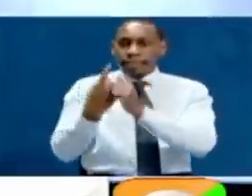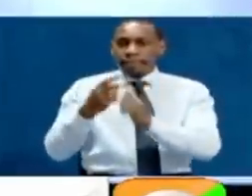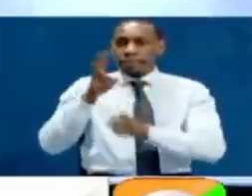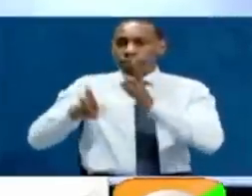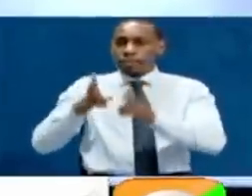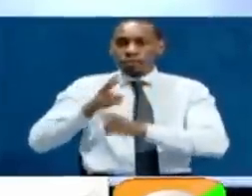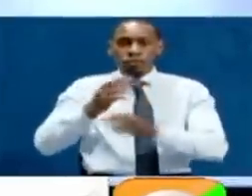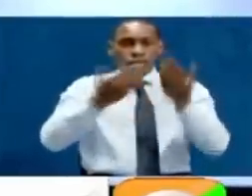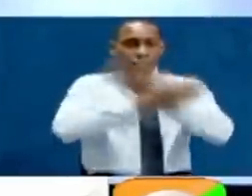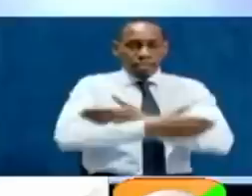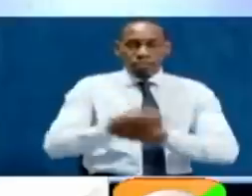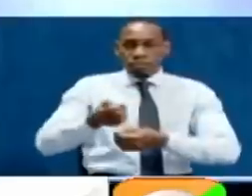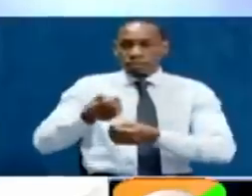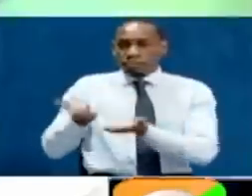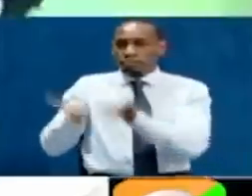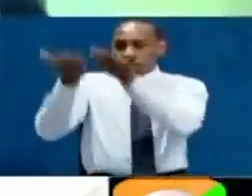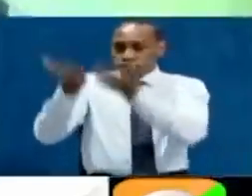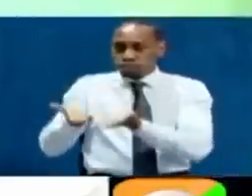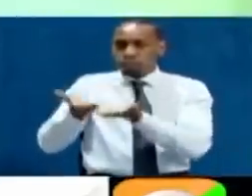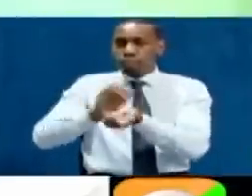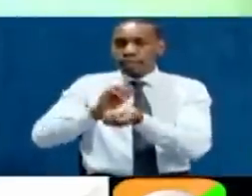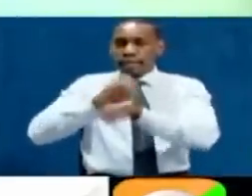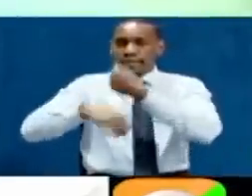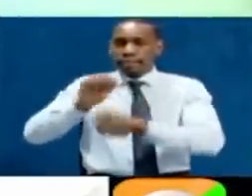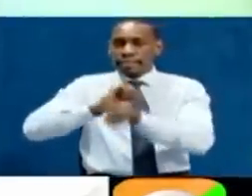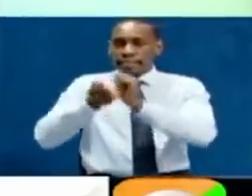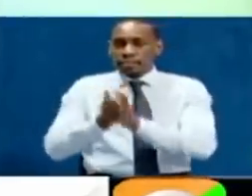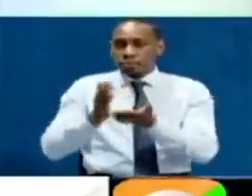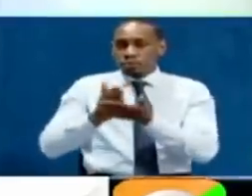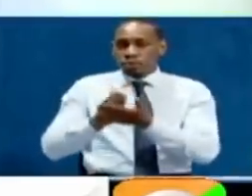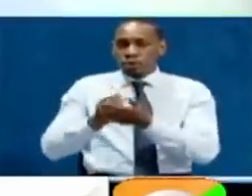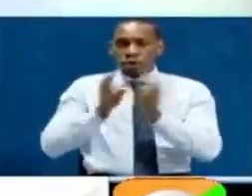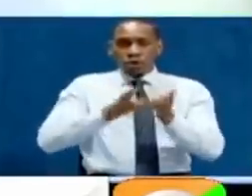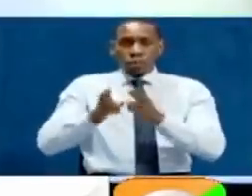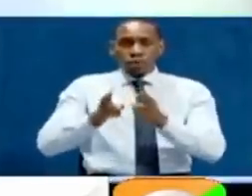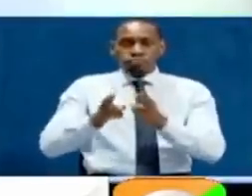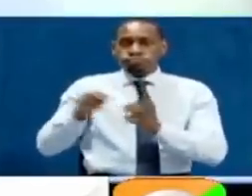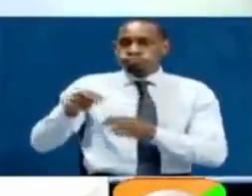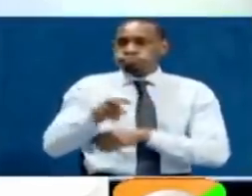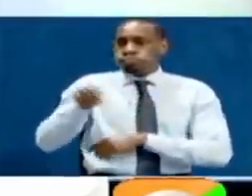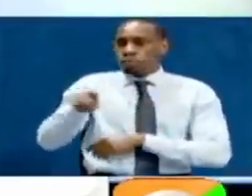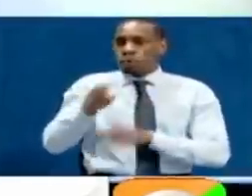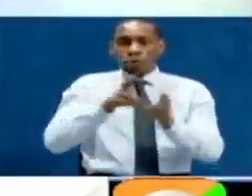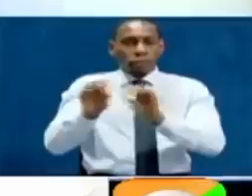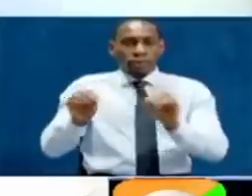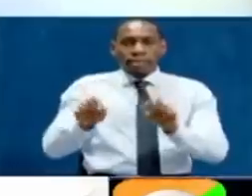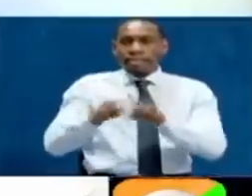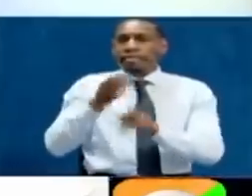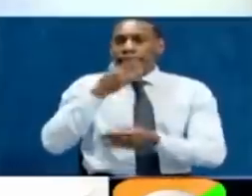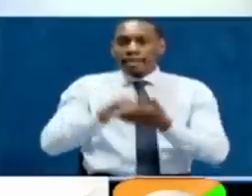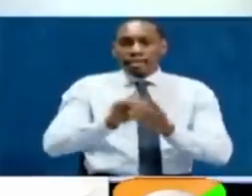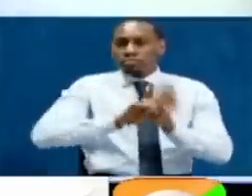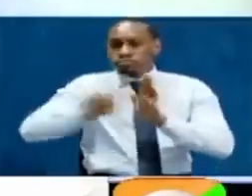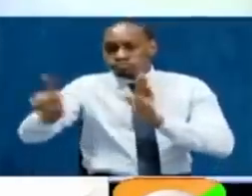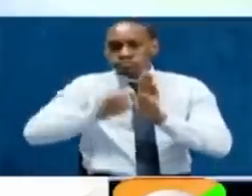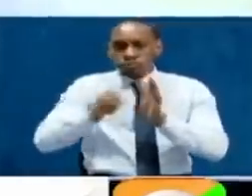11:22 p.m., activities around the lift area appear to change. The calm and casual walk is no more. Instead, the man who had been